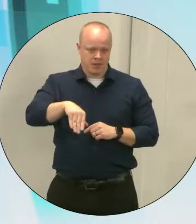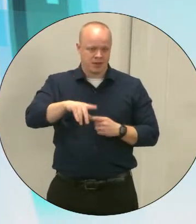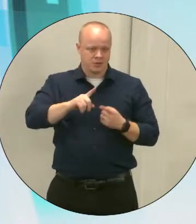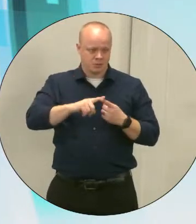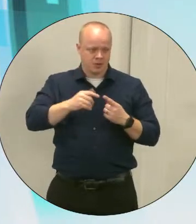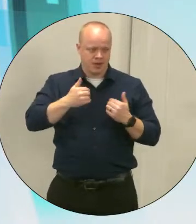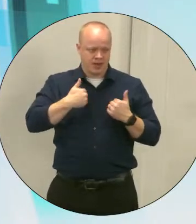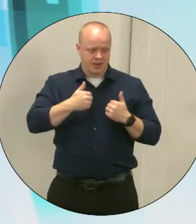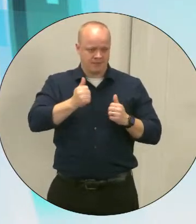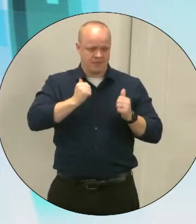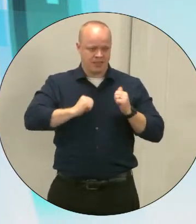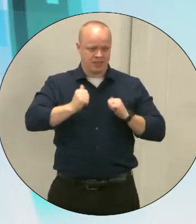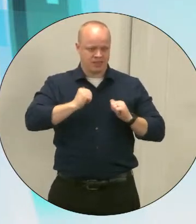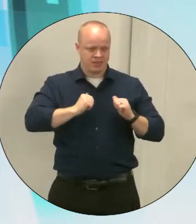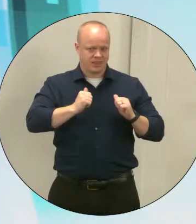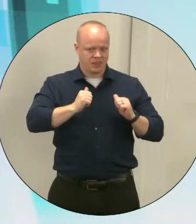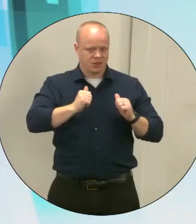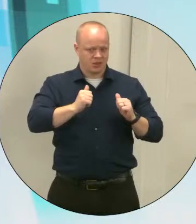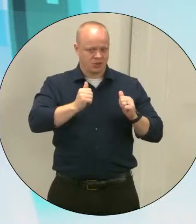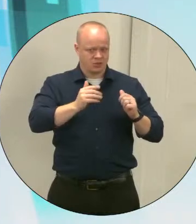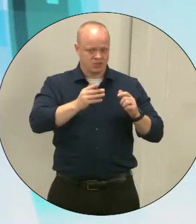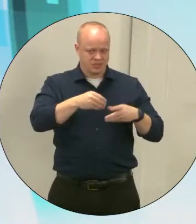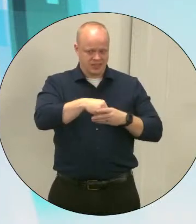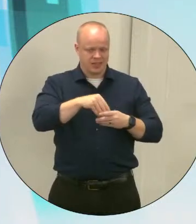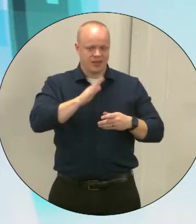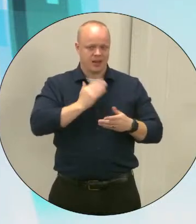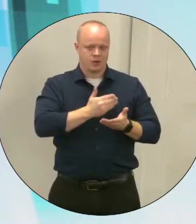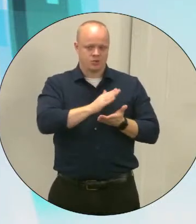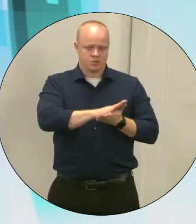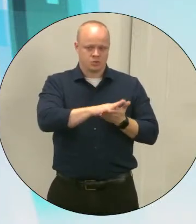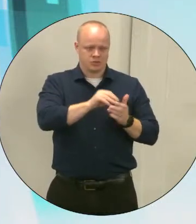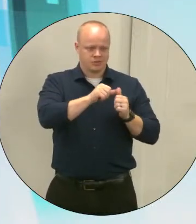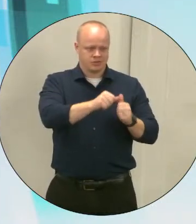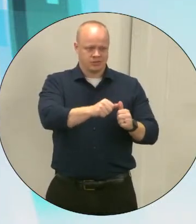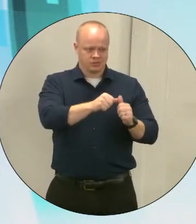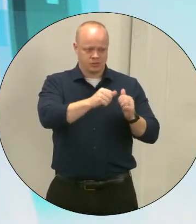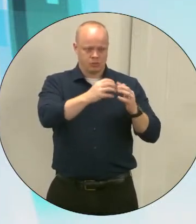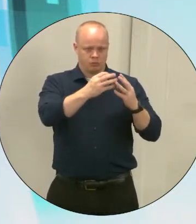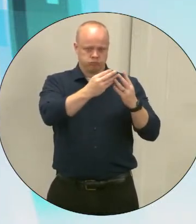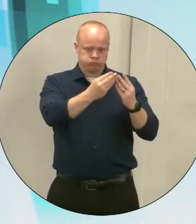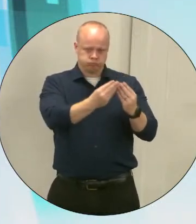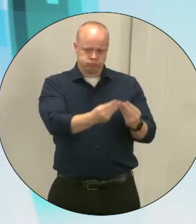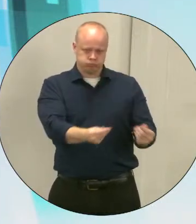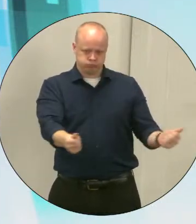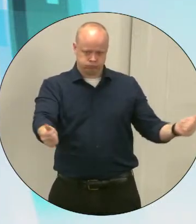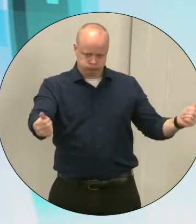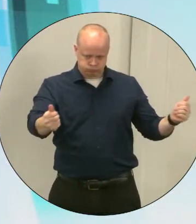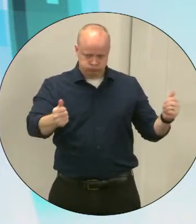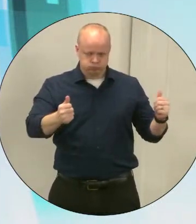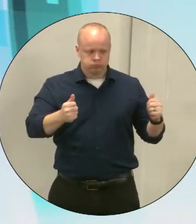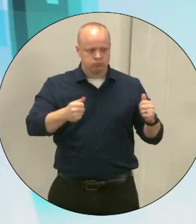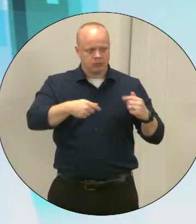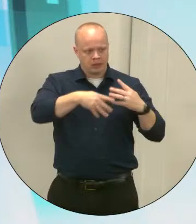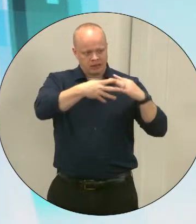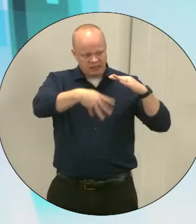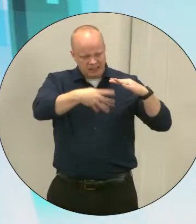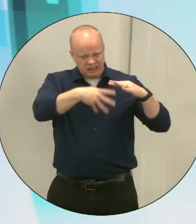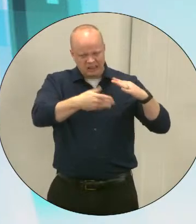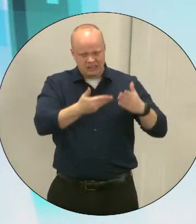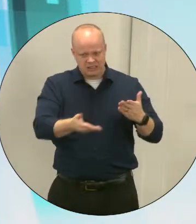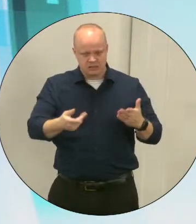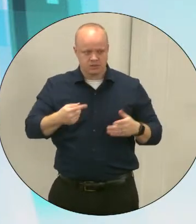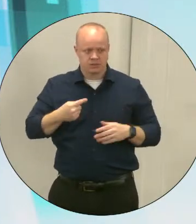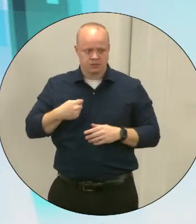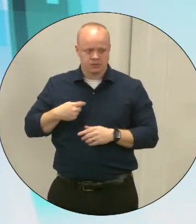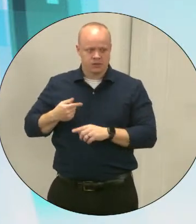have our theaters and our schools continue to fall apart, leaking and stuff. So I'm